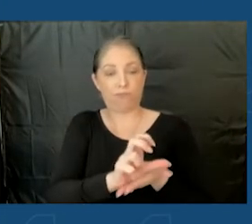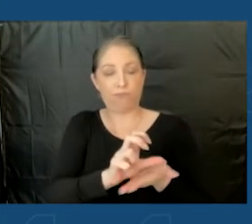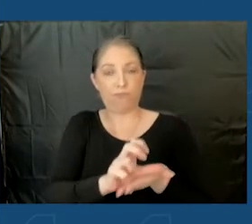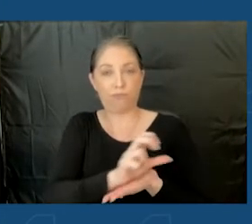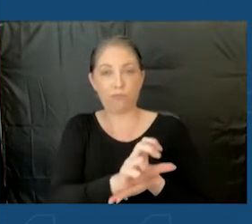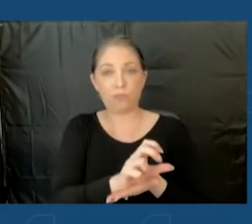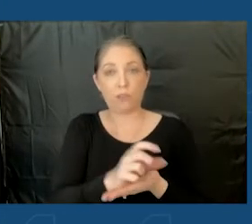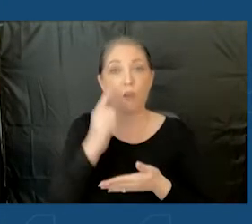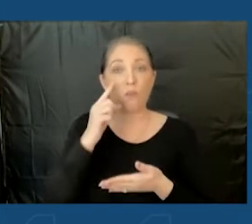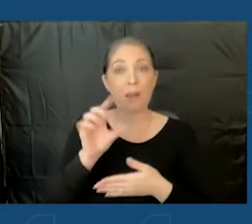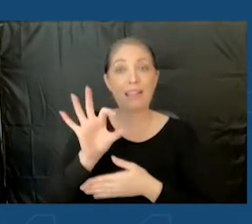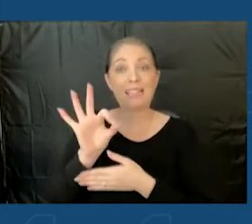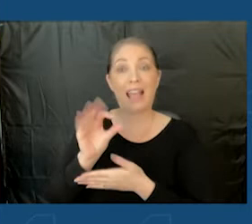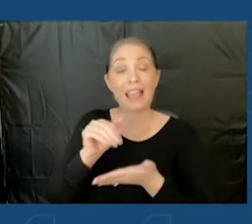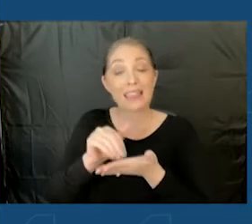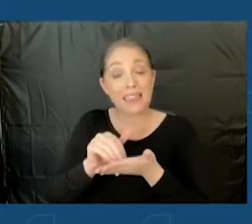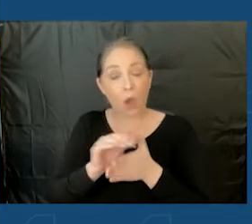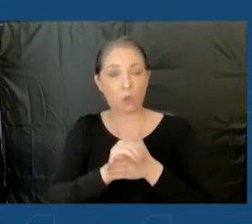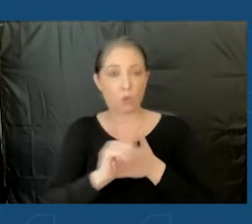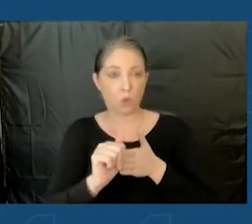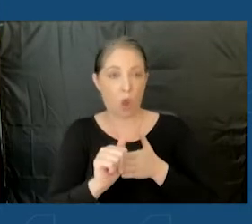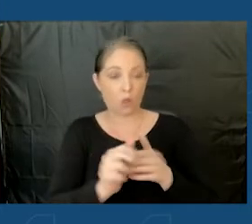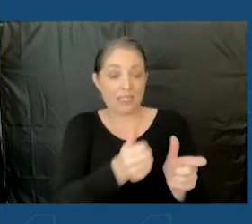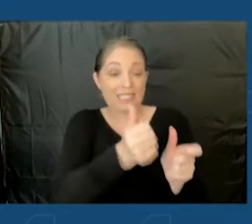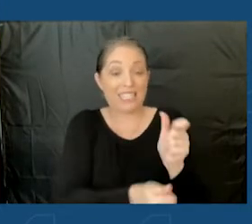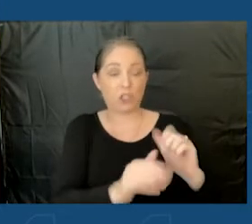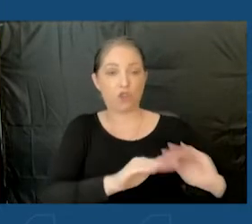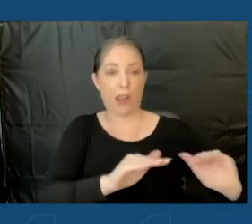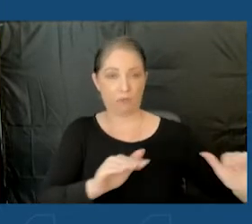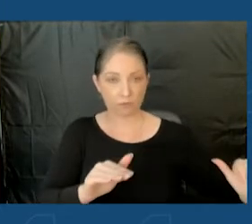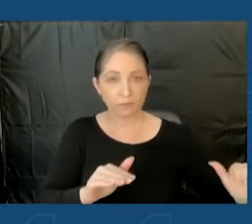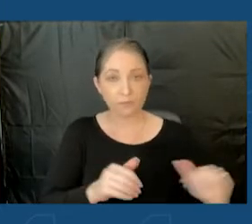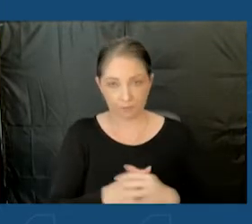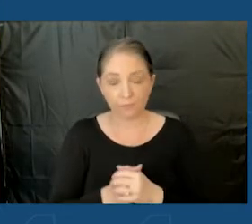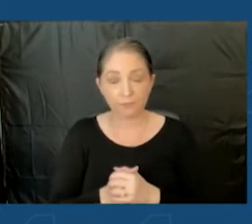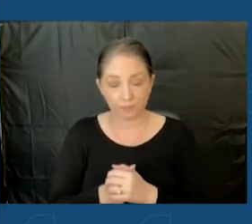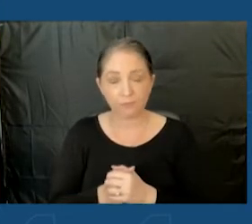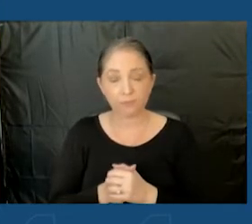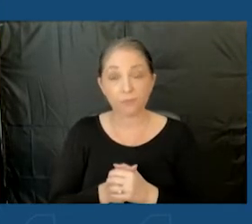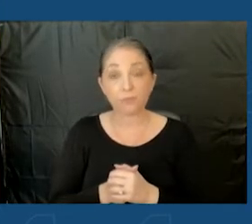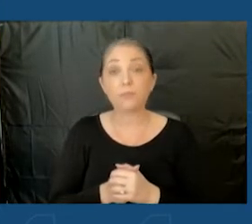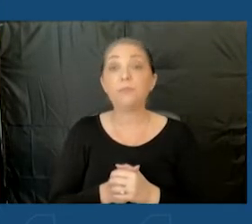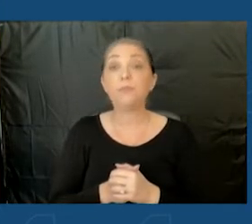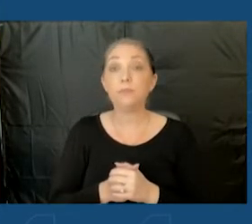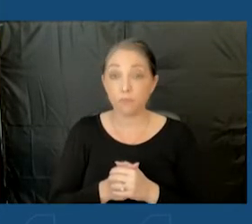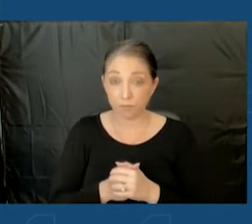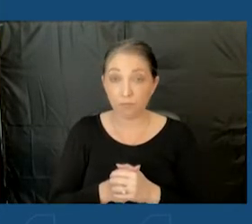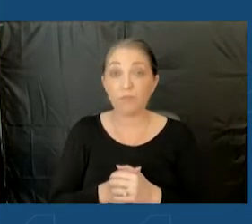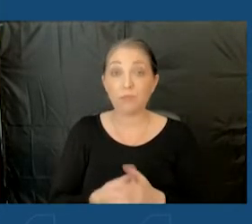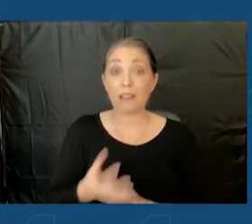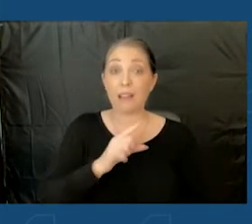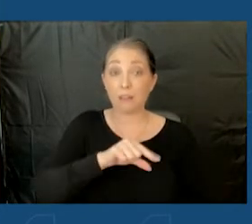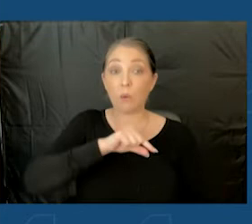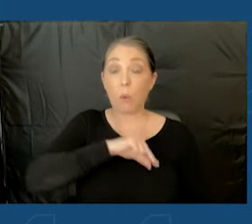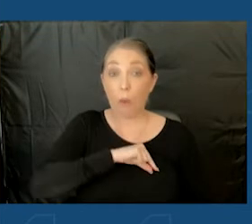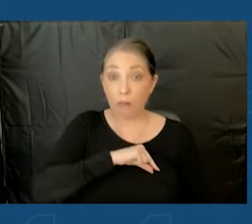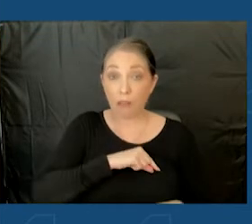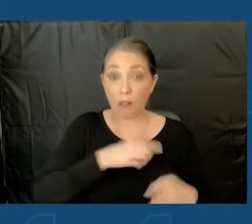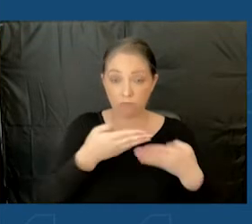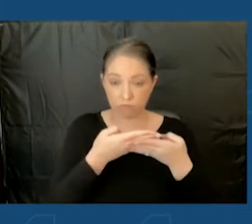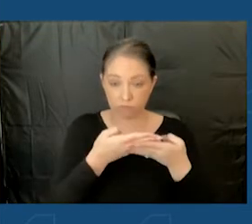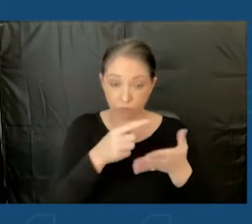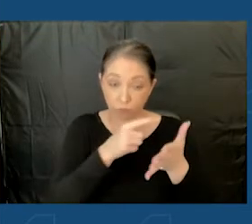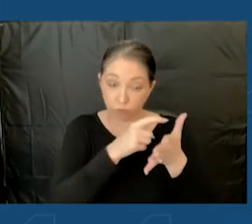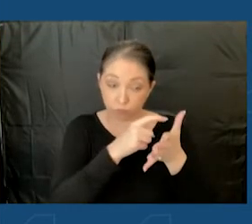over $9,000 per child, $9,000 per child. We also broaden the eligibility. It used to be that families earning